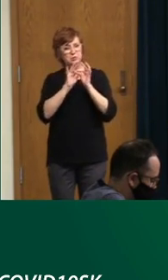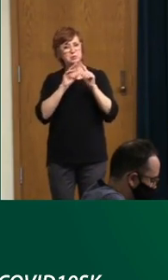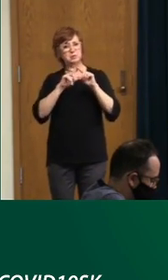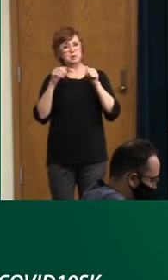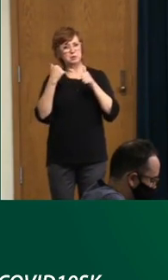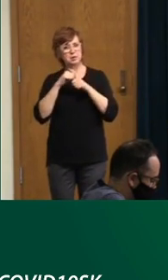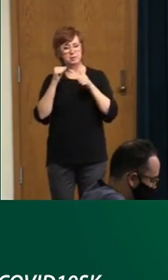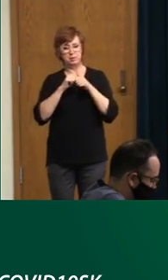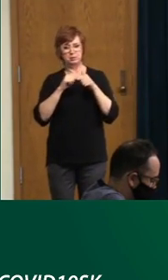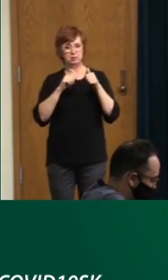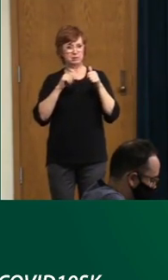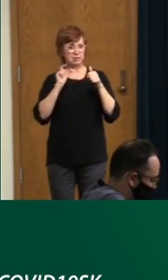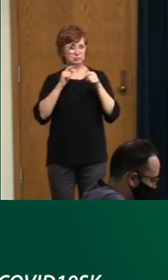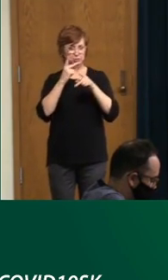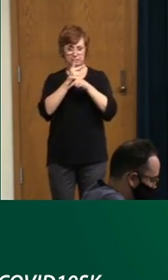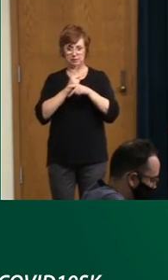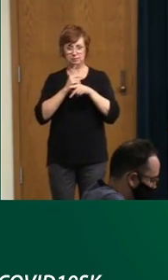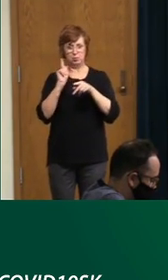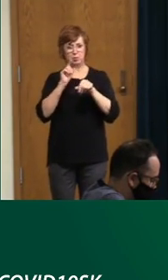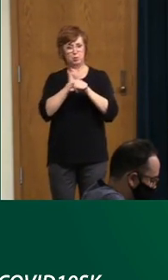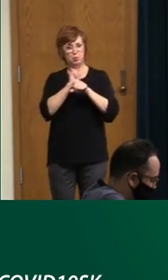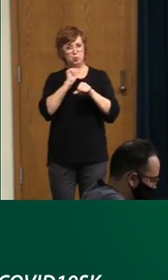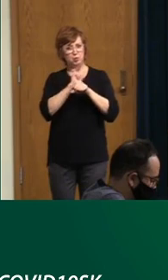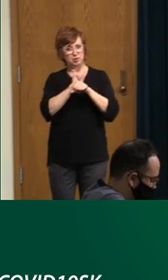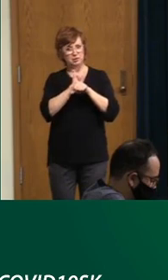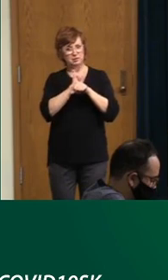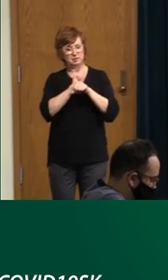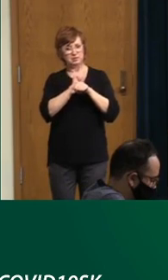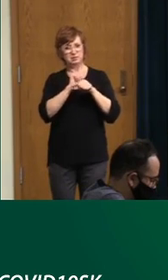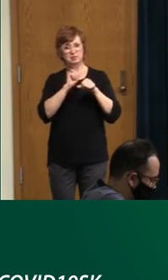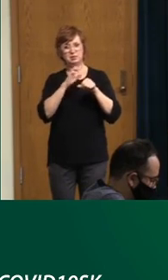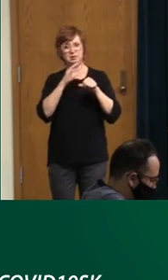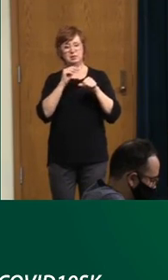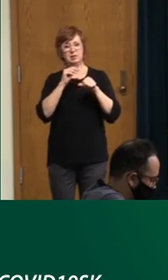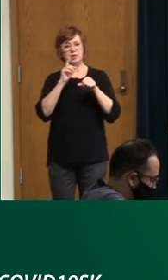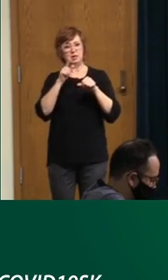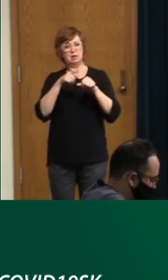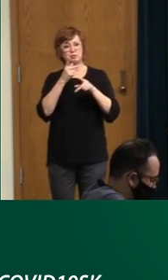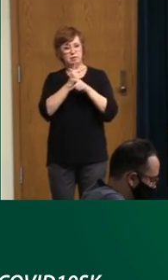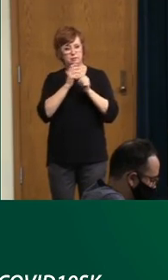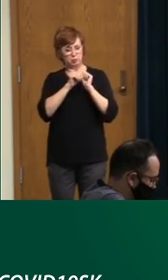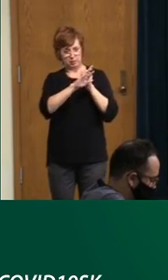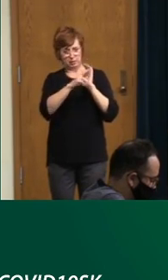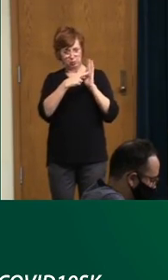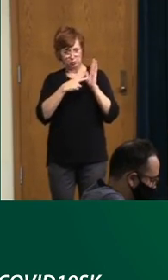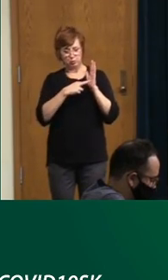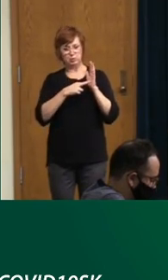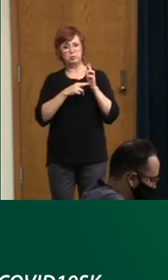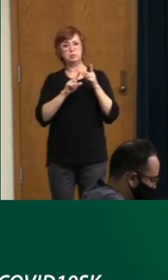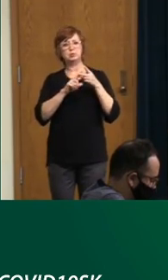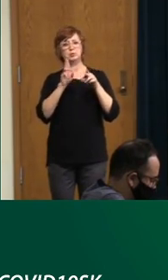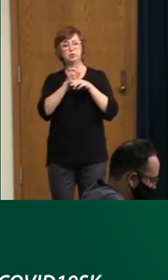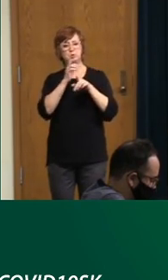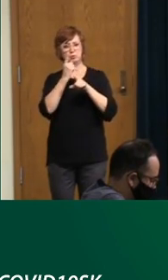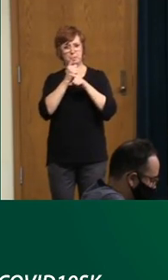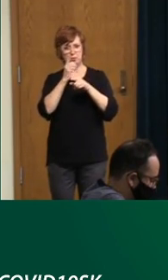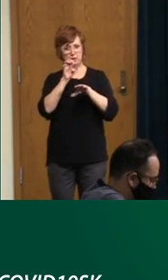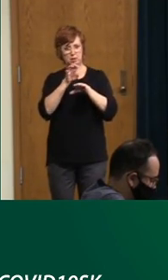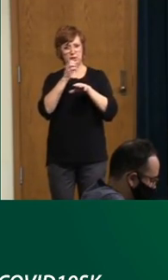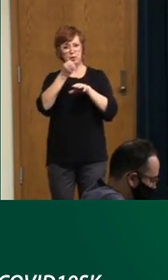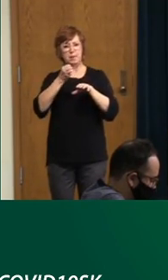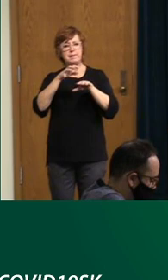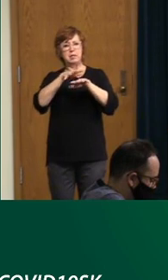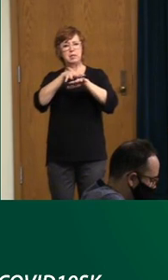care now need to be extremely cautious and revisit their protocols and the use of appropriate personal protective equipment.